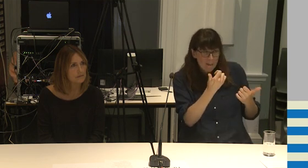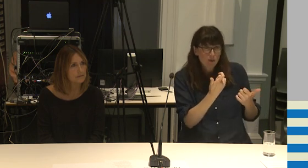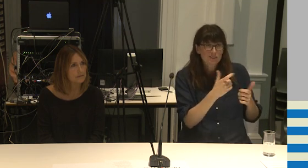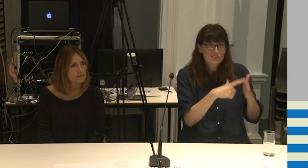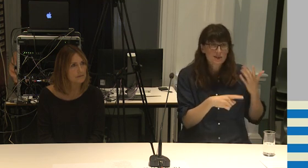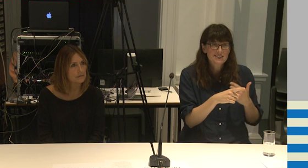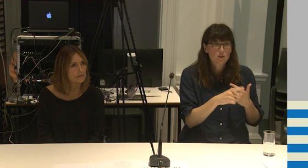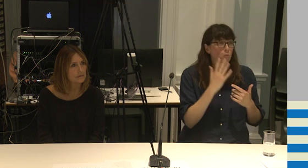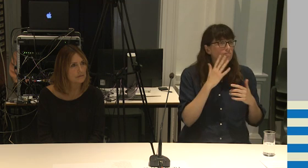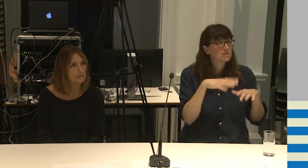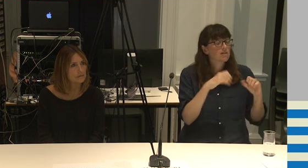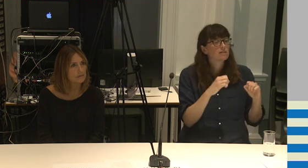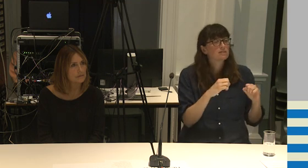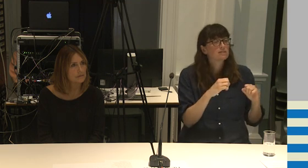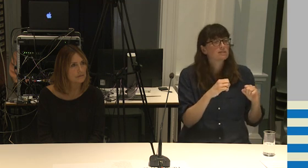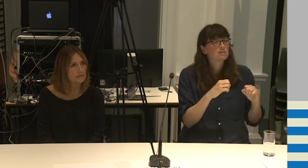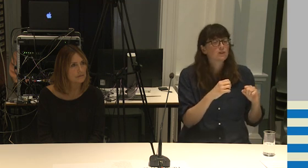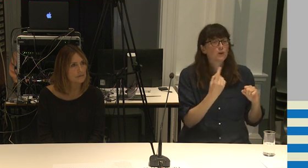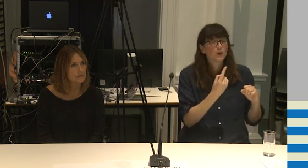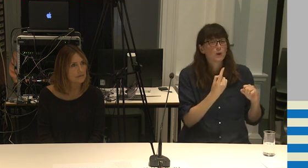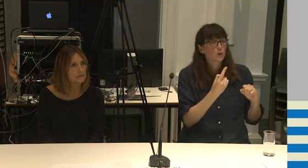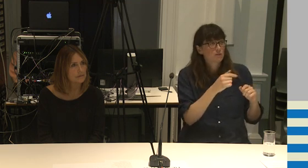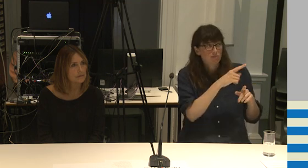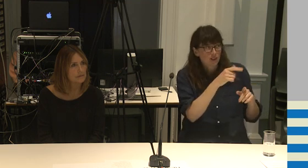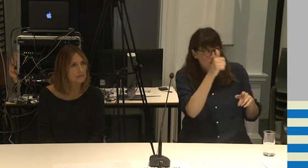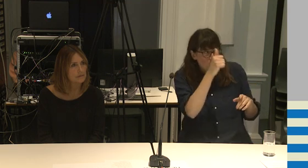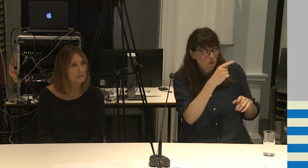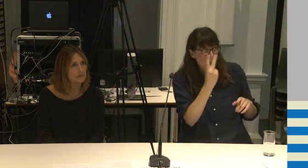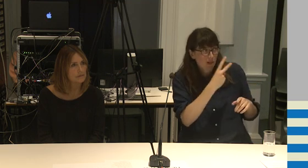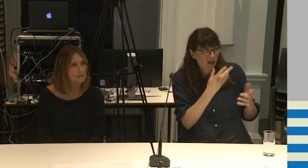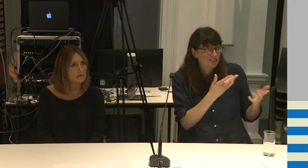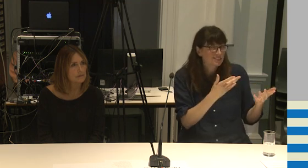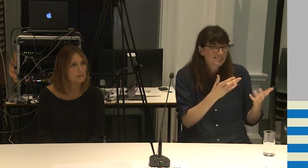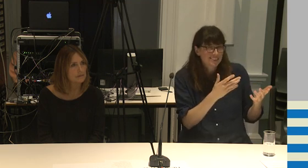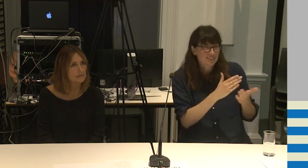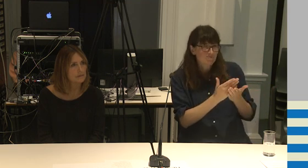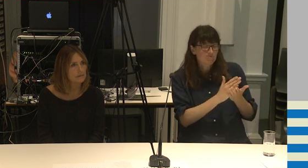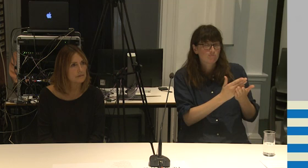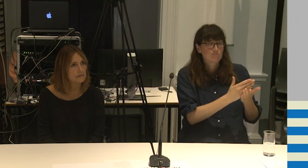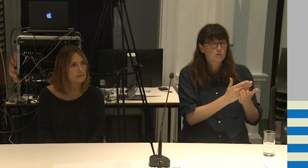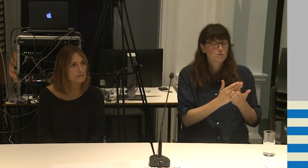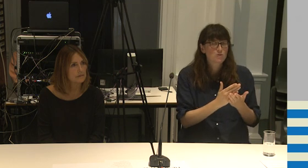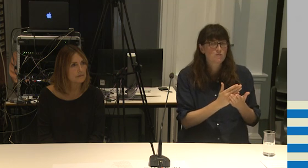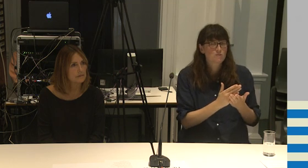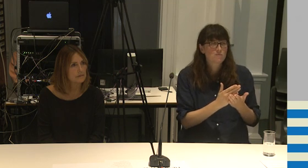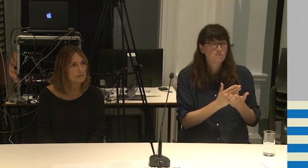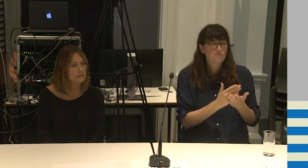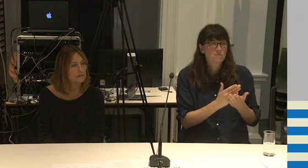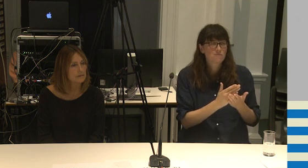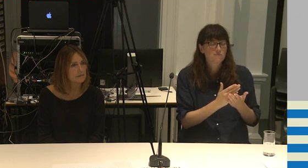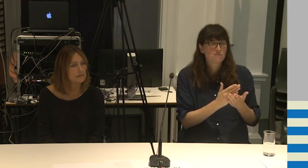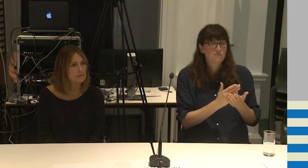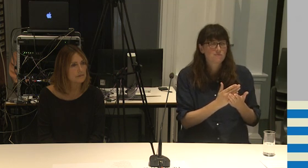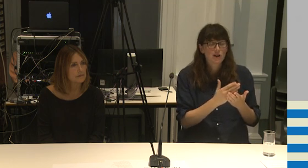who had been, when I started, I didn't know who had been told that I was blind. So I kind of just had